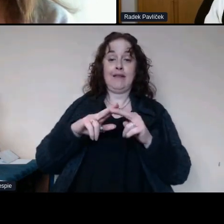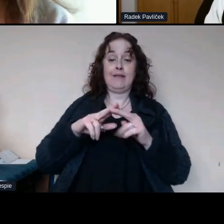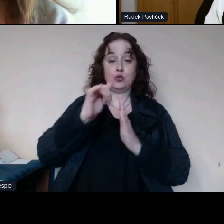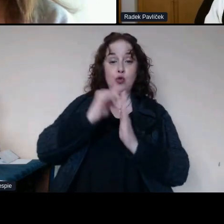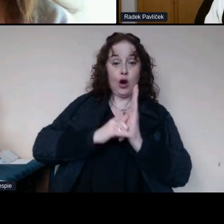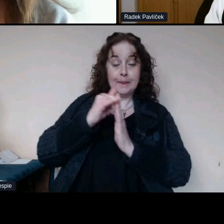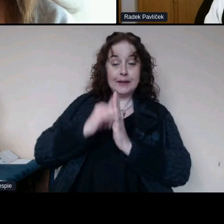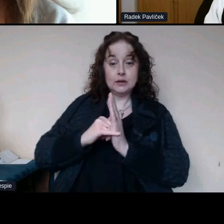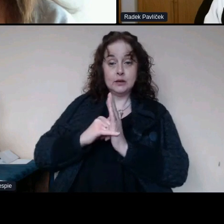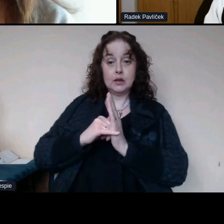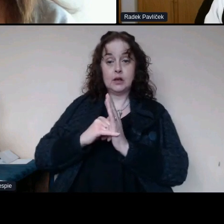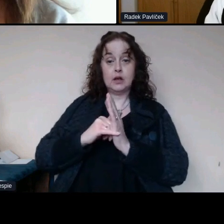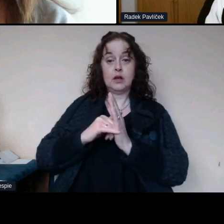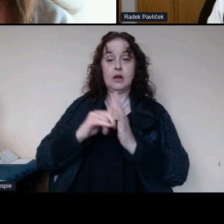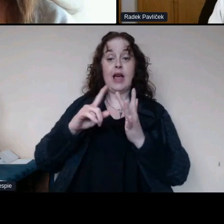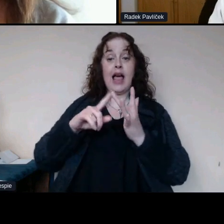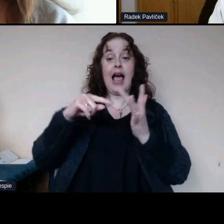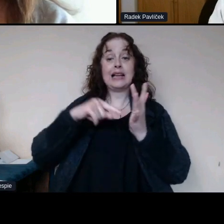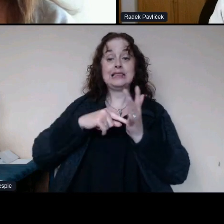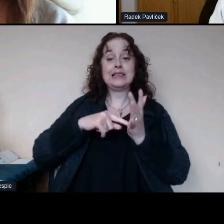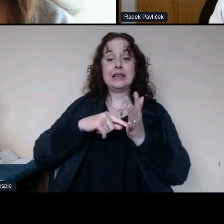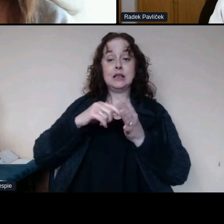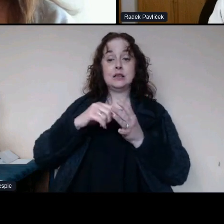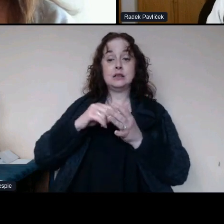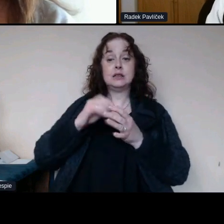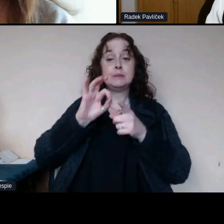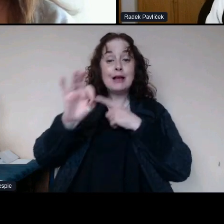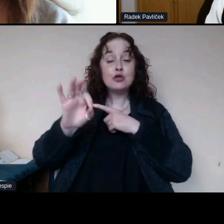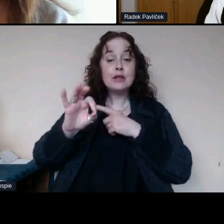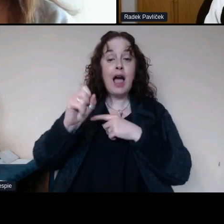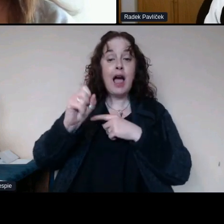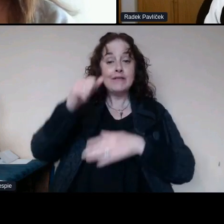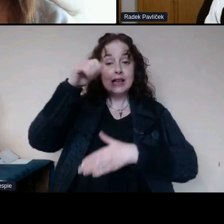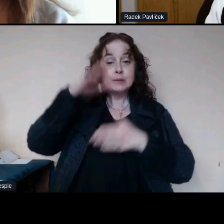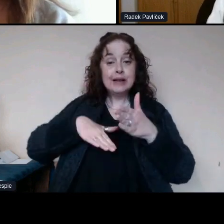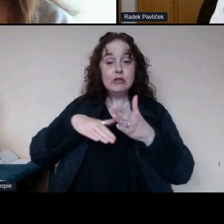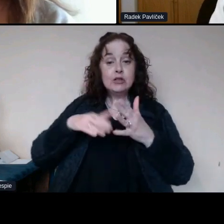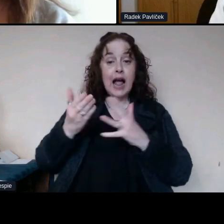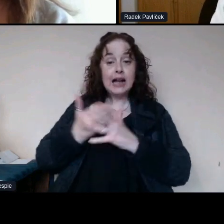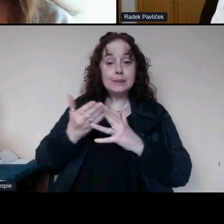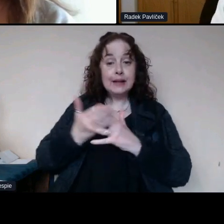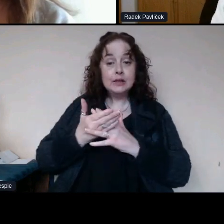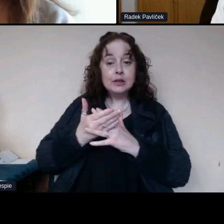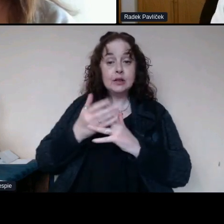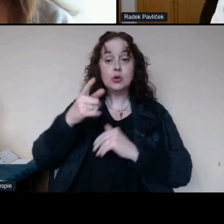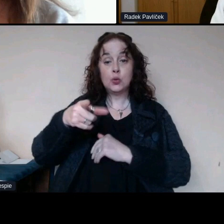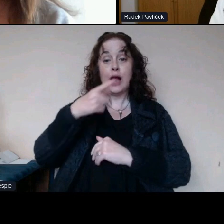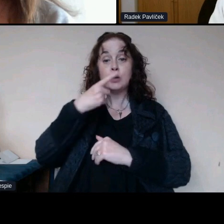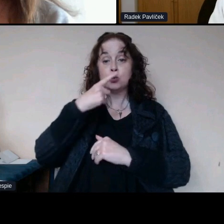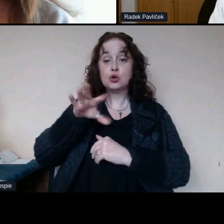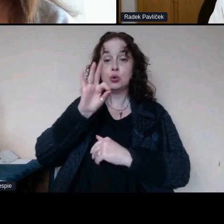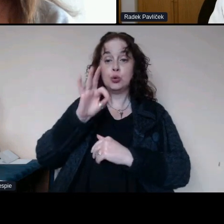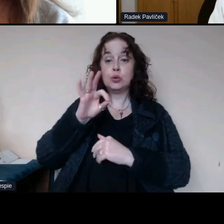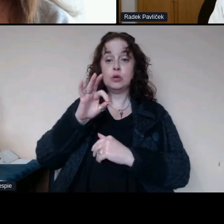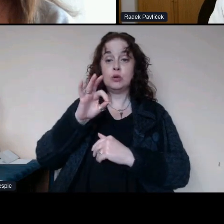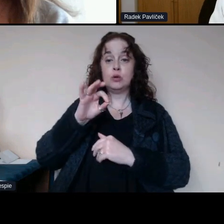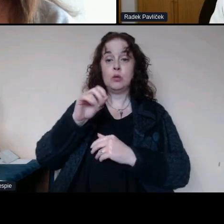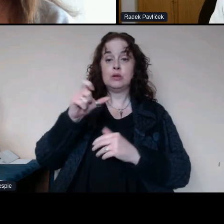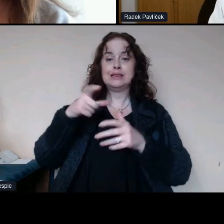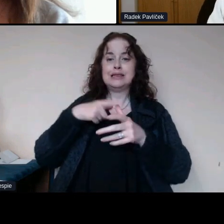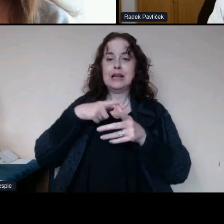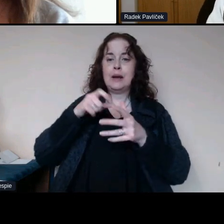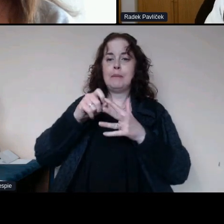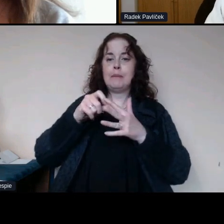an IT specialist and you have experience in accessibility, you can choose whether you want to sit CPAC first or WAS